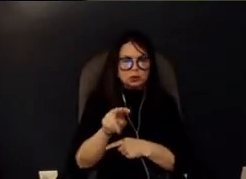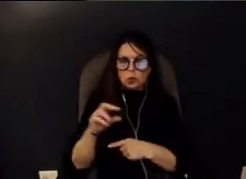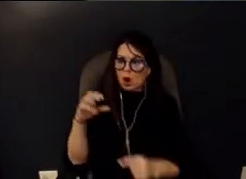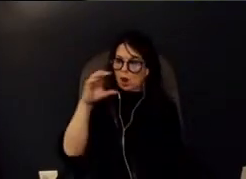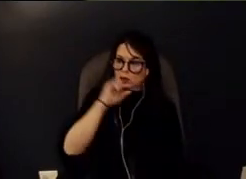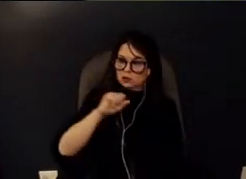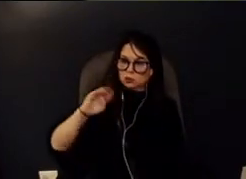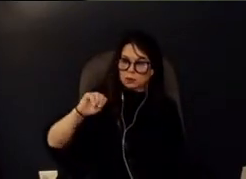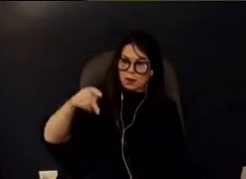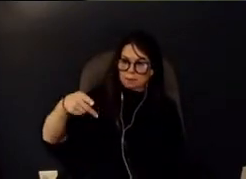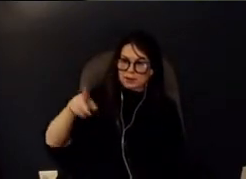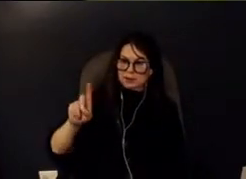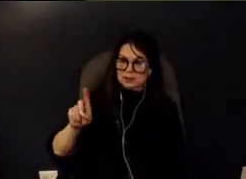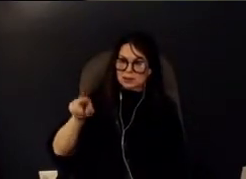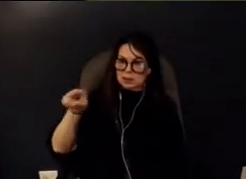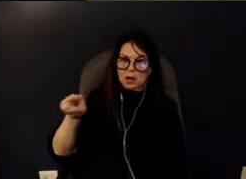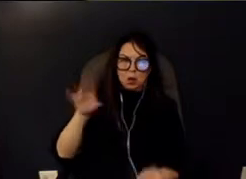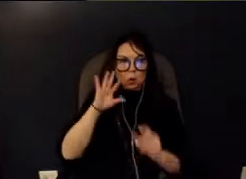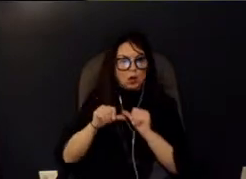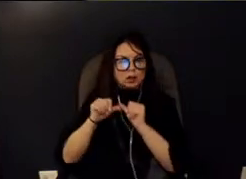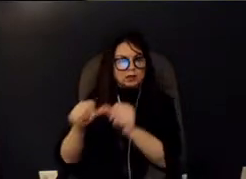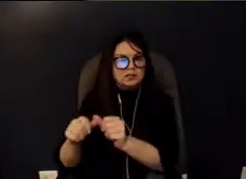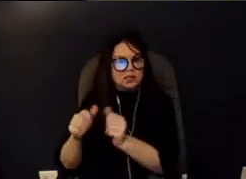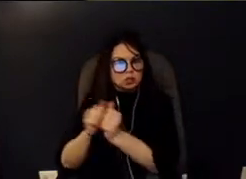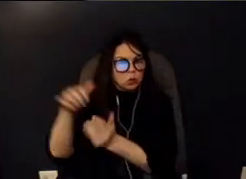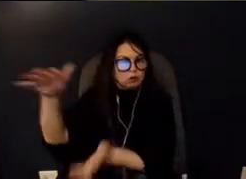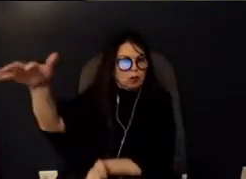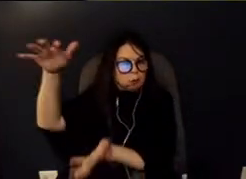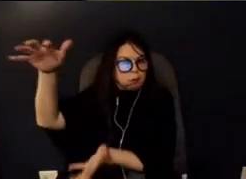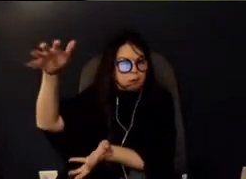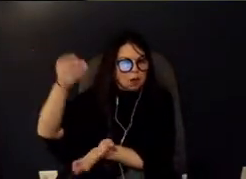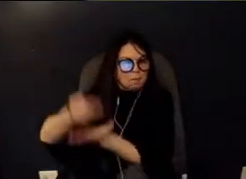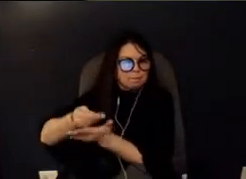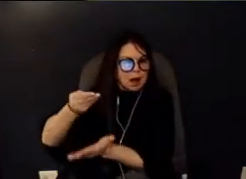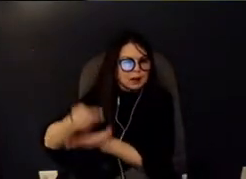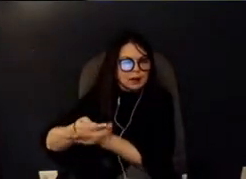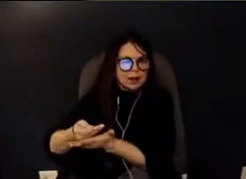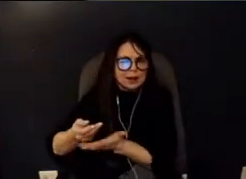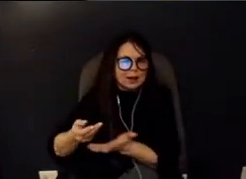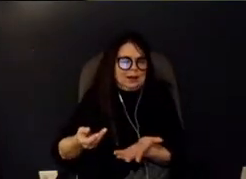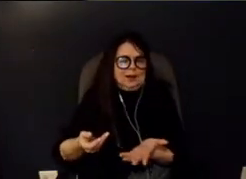large budget that doesn't even reflect the reality of its staffing.